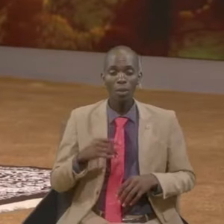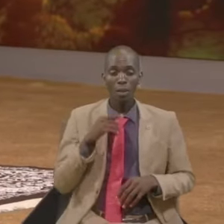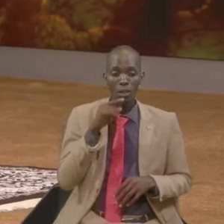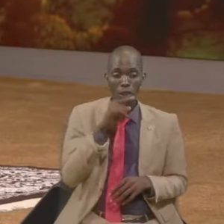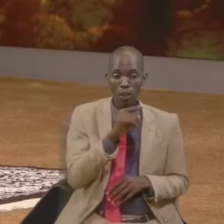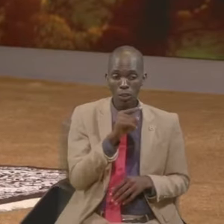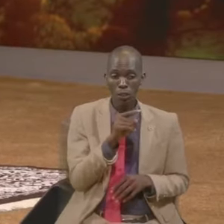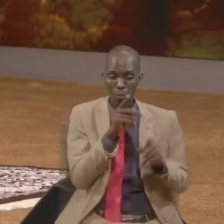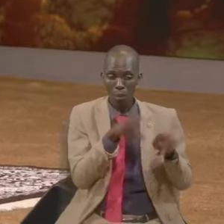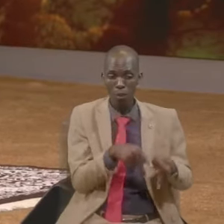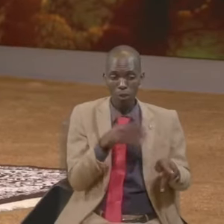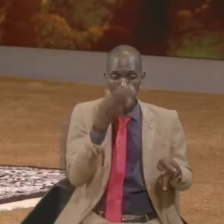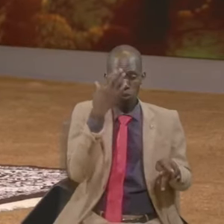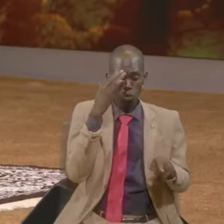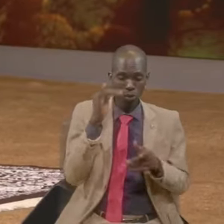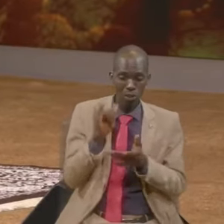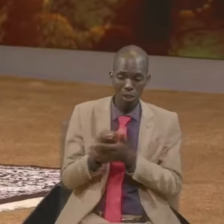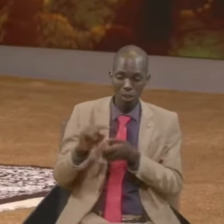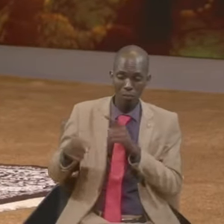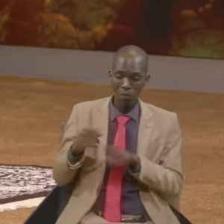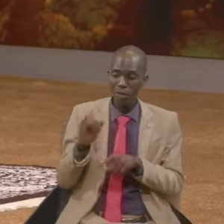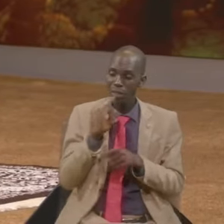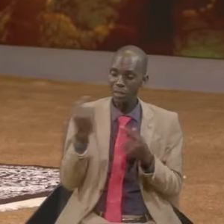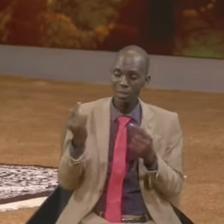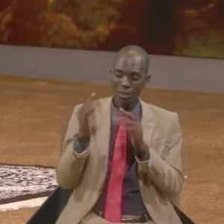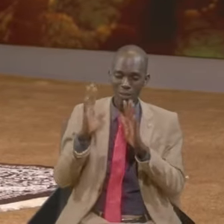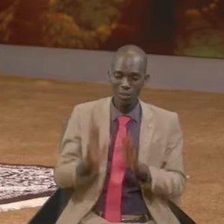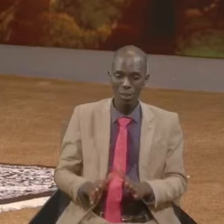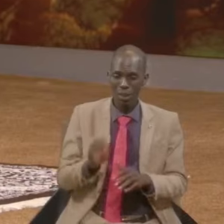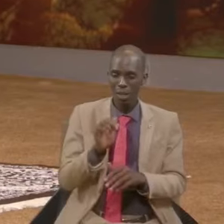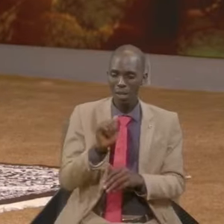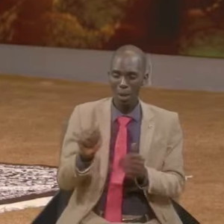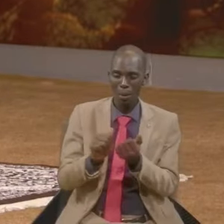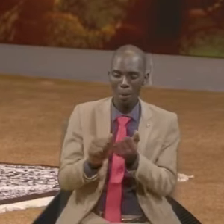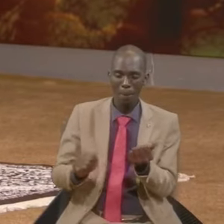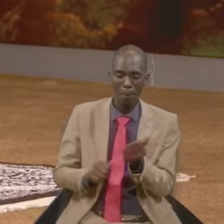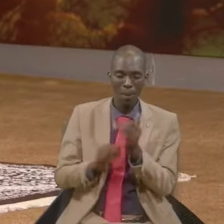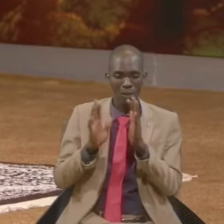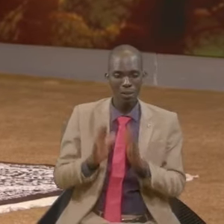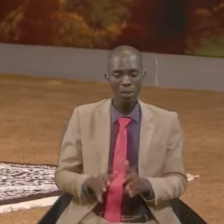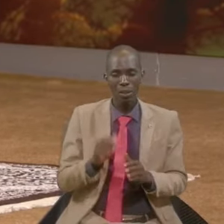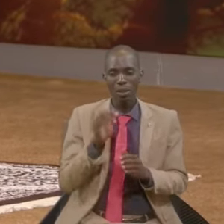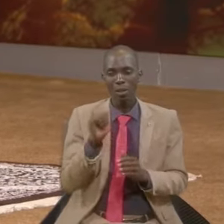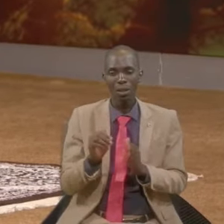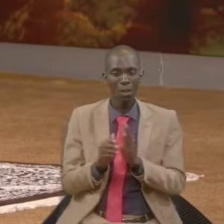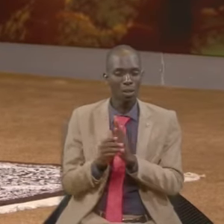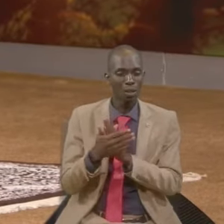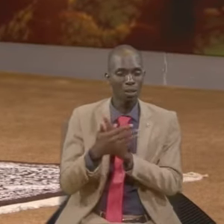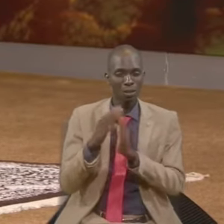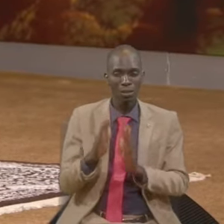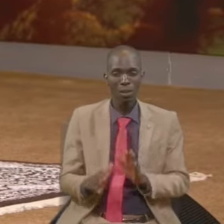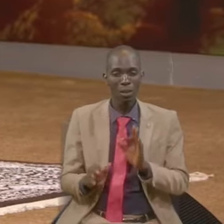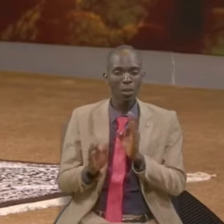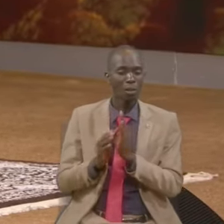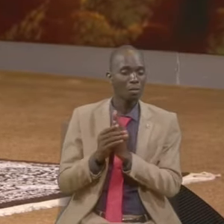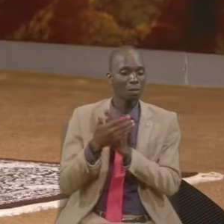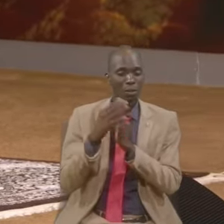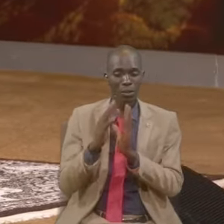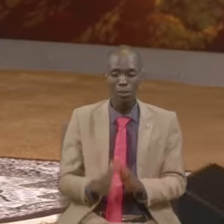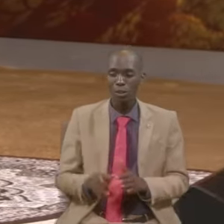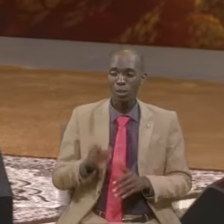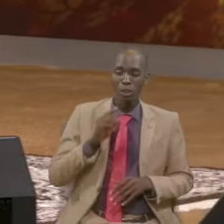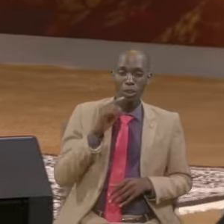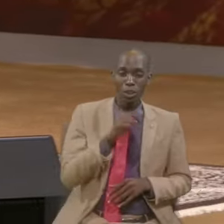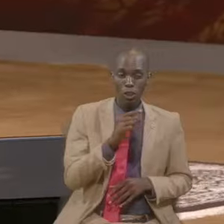friend is a sinner, a backslider, an adulterer. a fornicator. He knows that